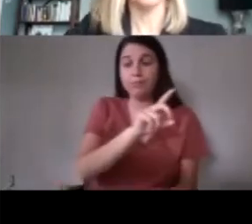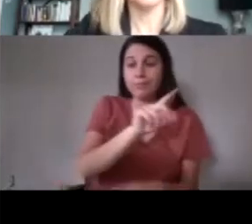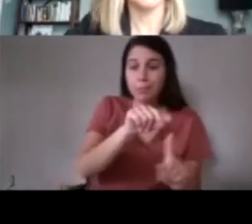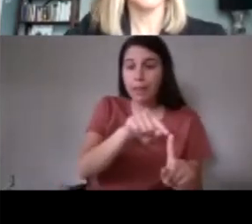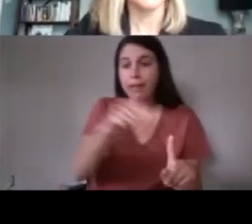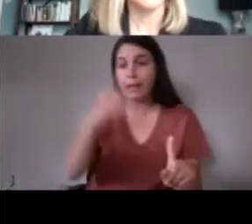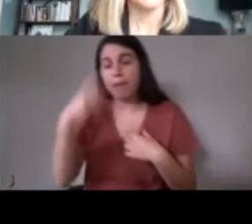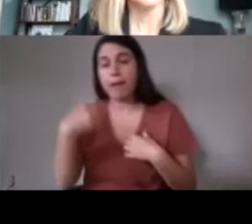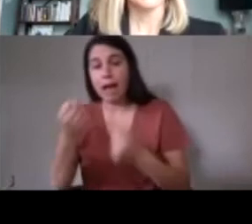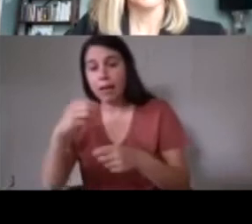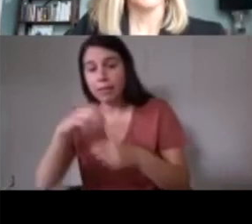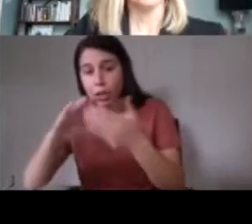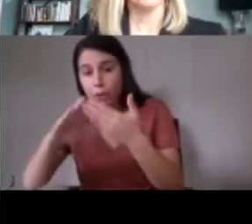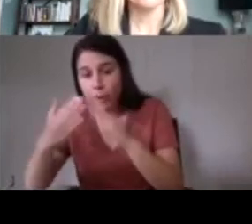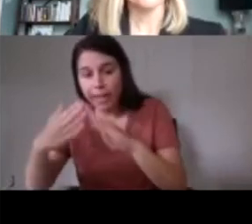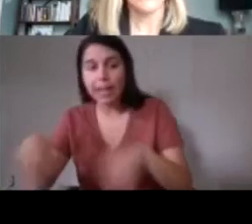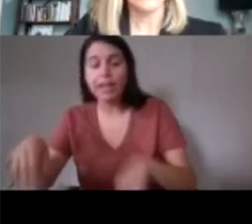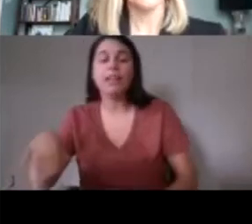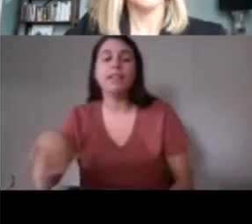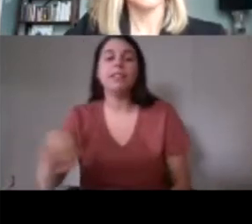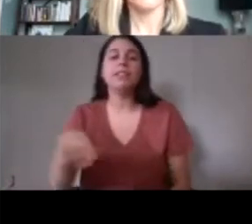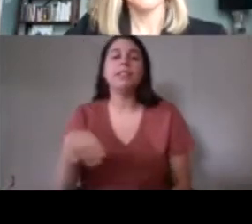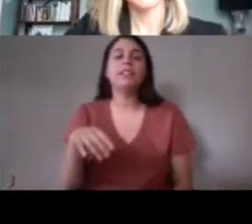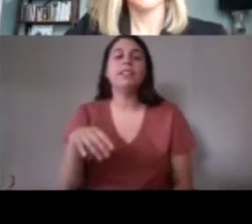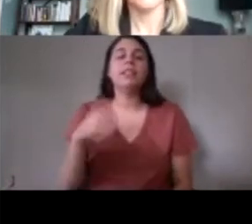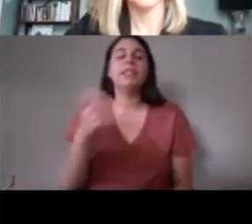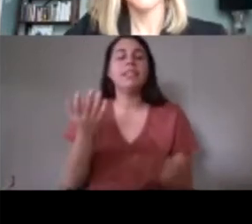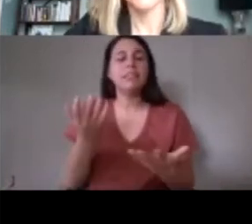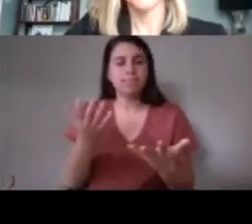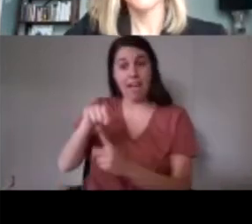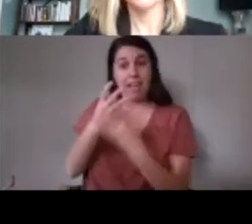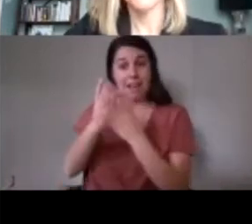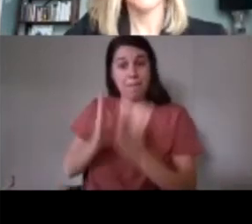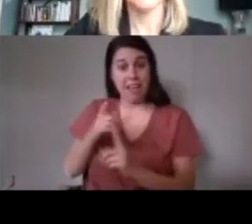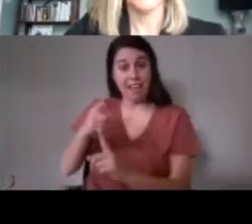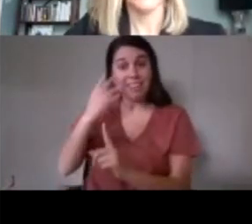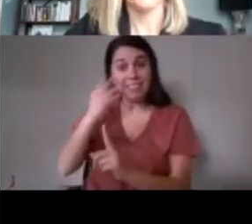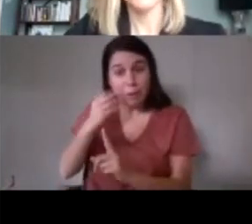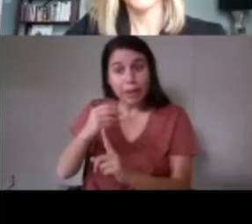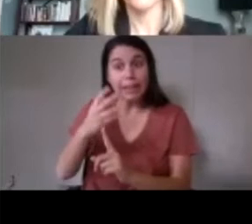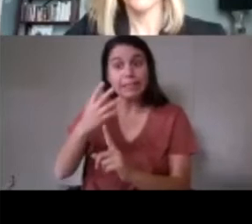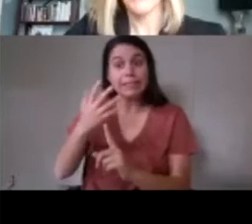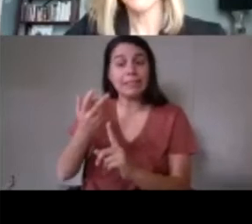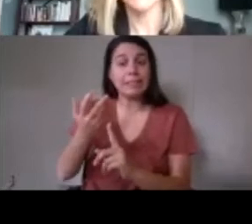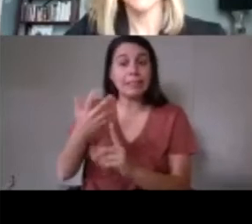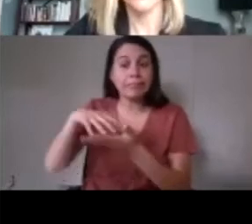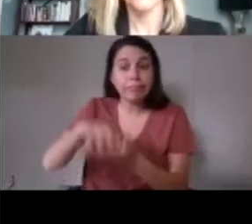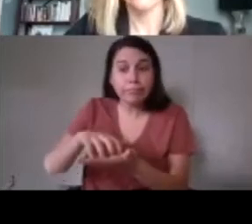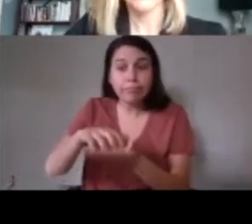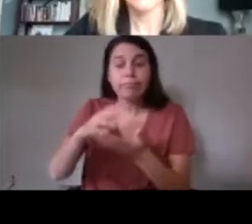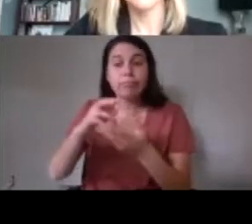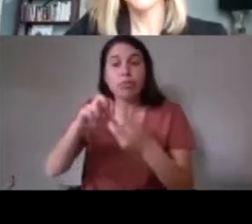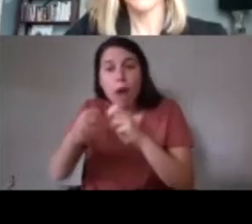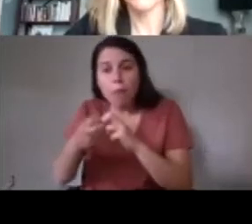in the community, is that kind of whether or not an inmate experiences deficits in physical capacity